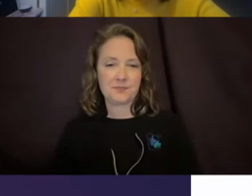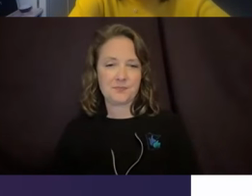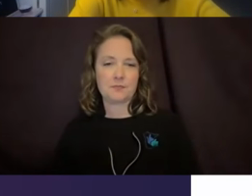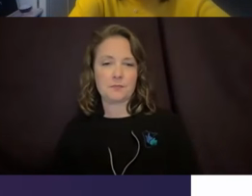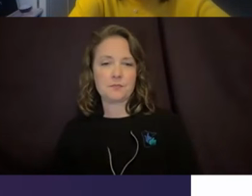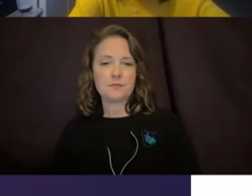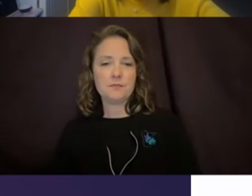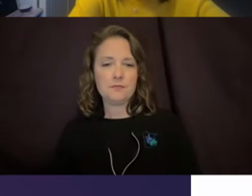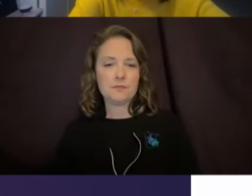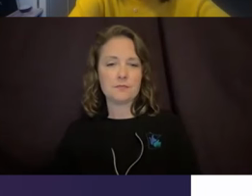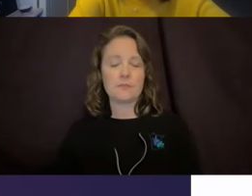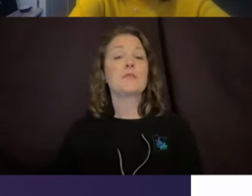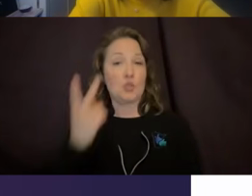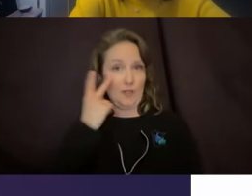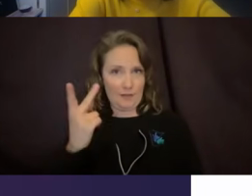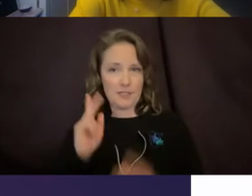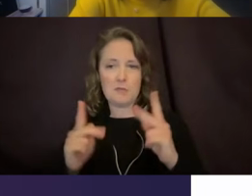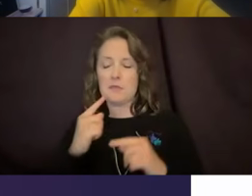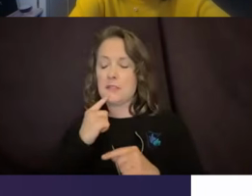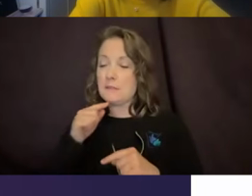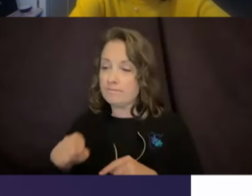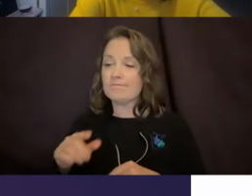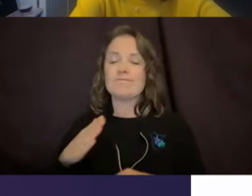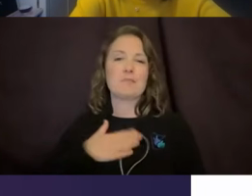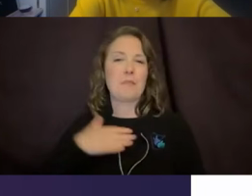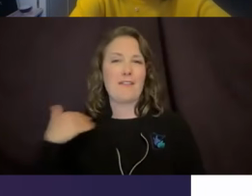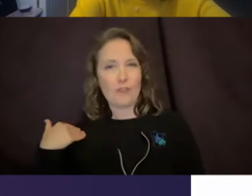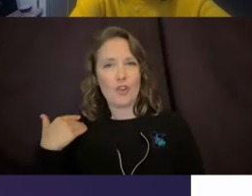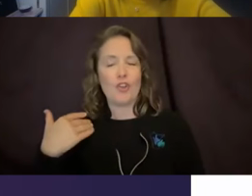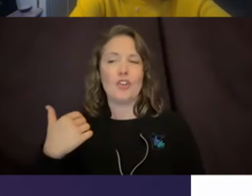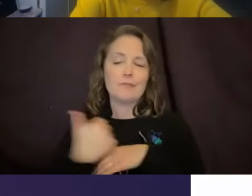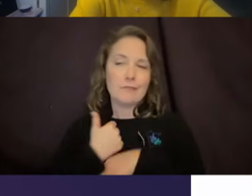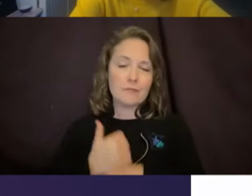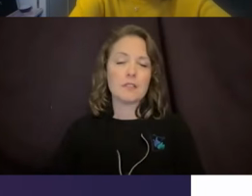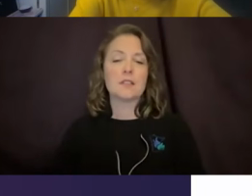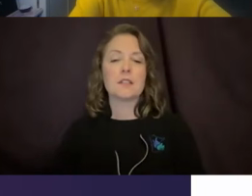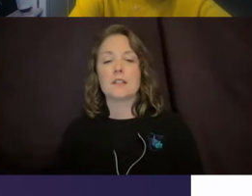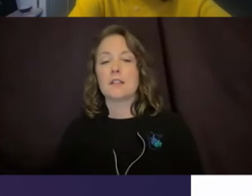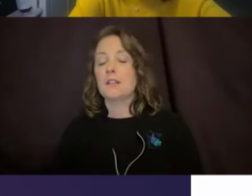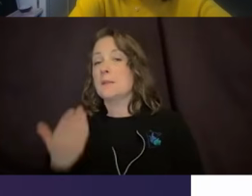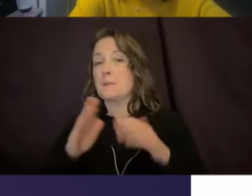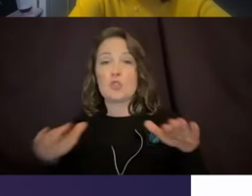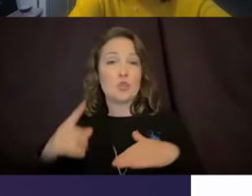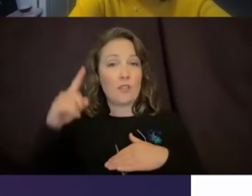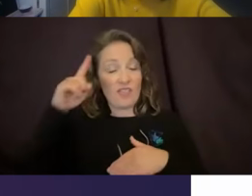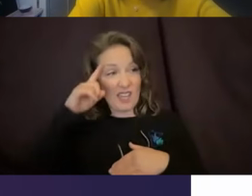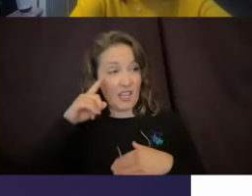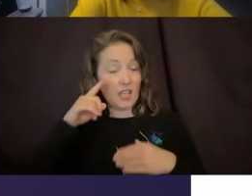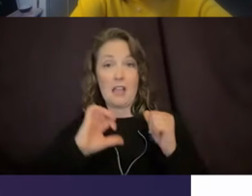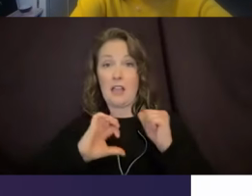So I'm seeing in the chat, it's my fault. Children might be starting to think that fighting is how you